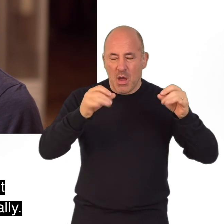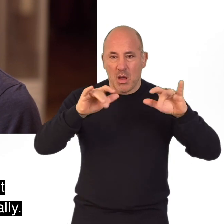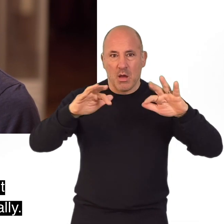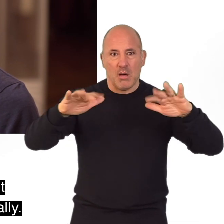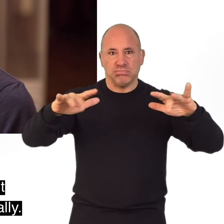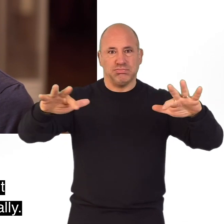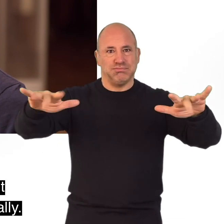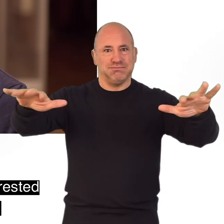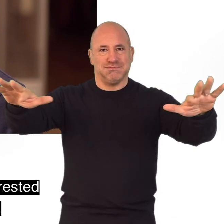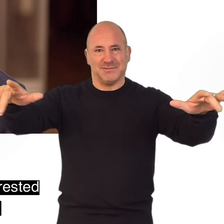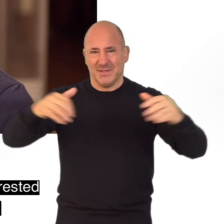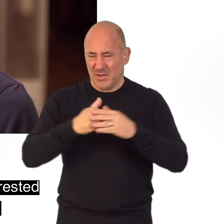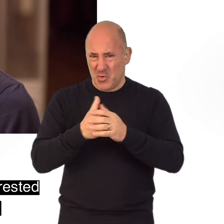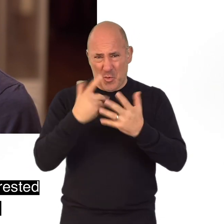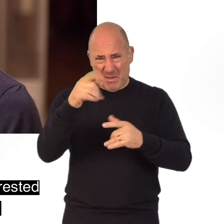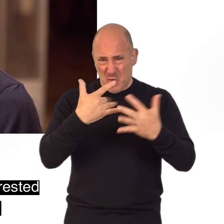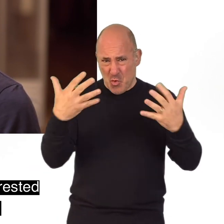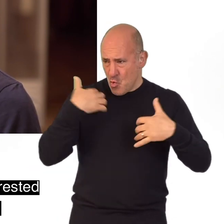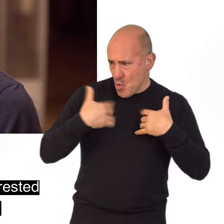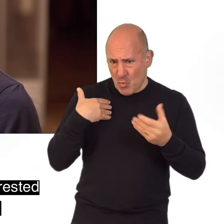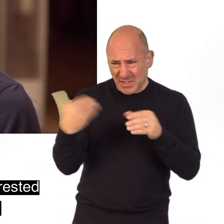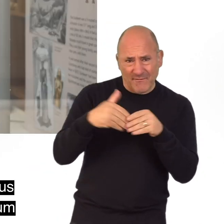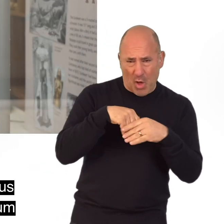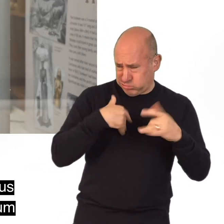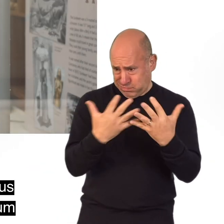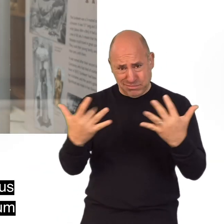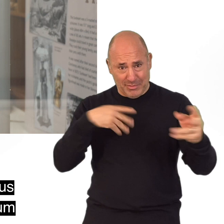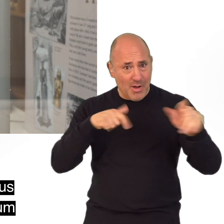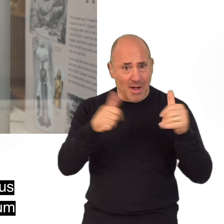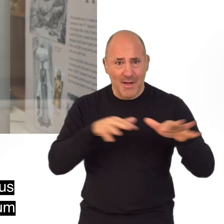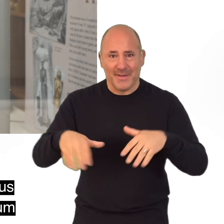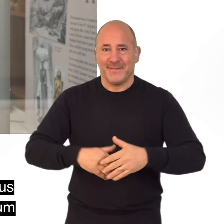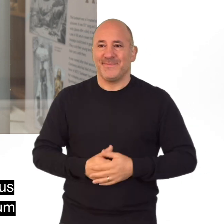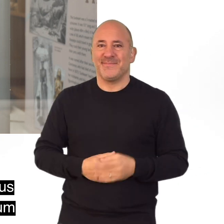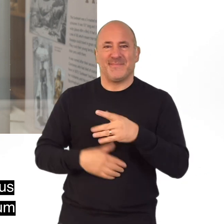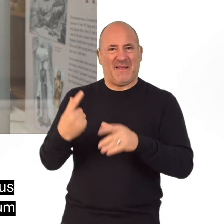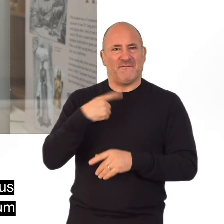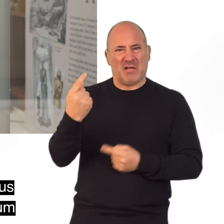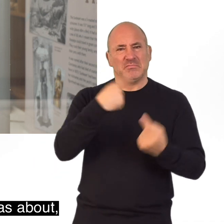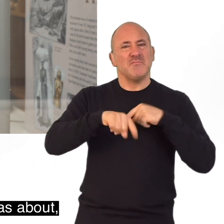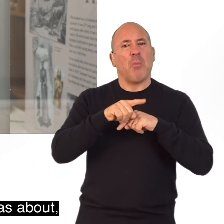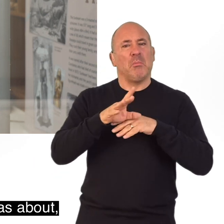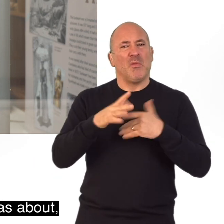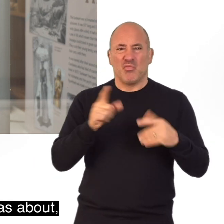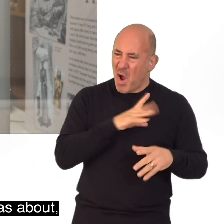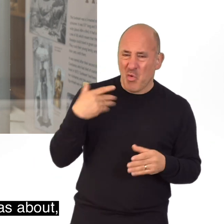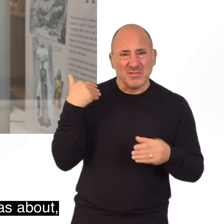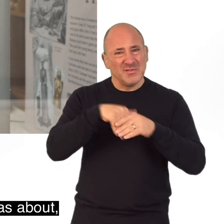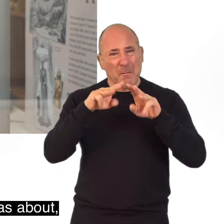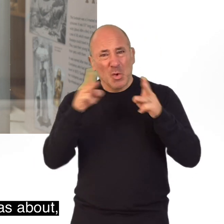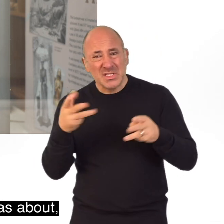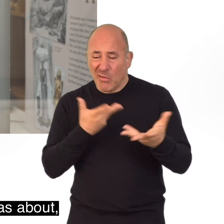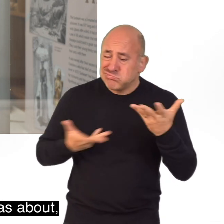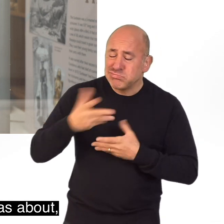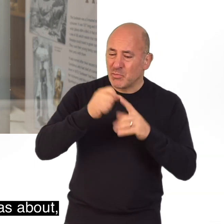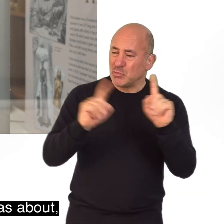quite quickly actually. We had lots of people interested and wanting to be part. Jack invited some of us informally to the museum to discuss what the project